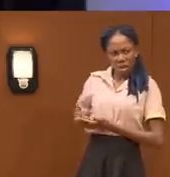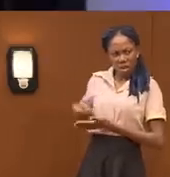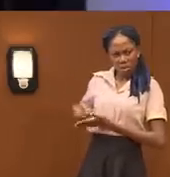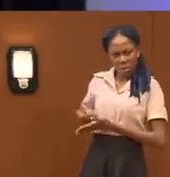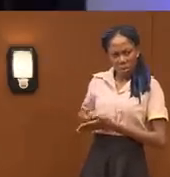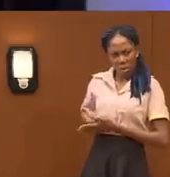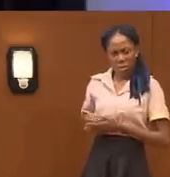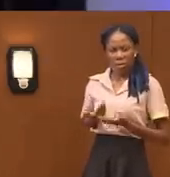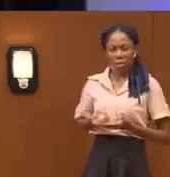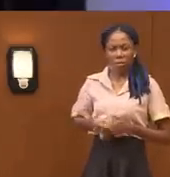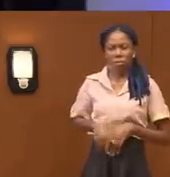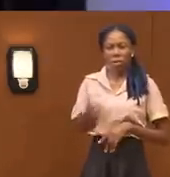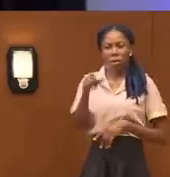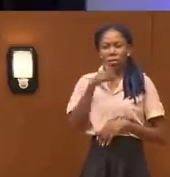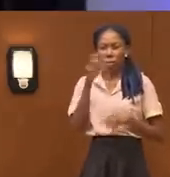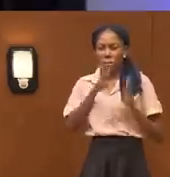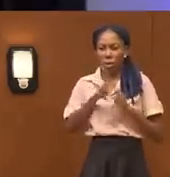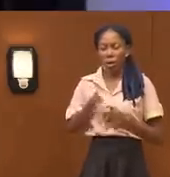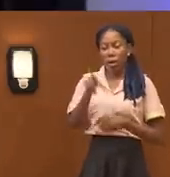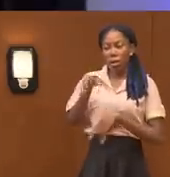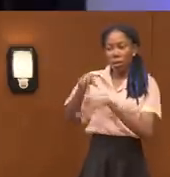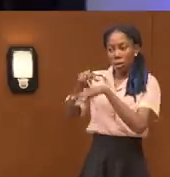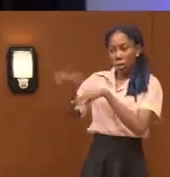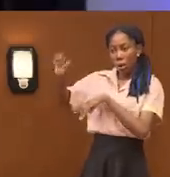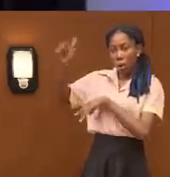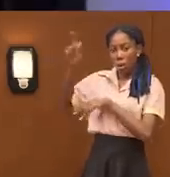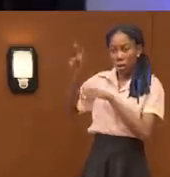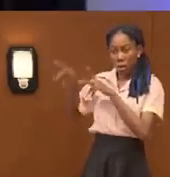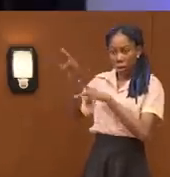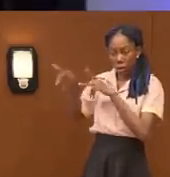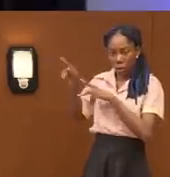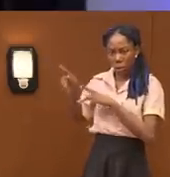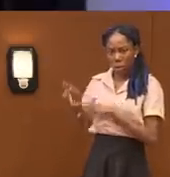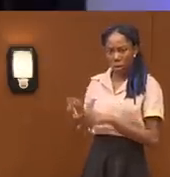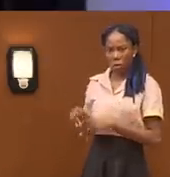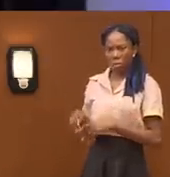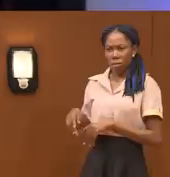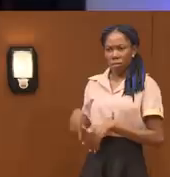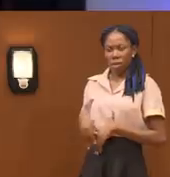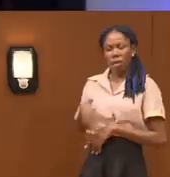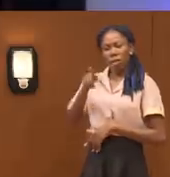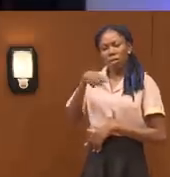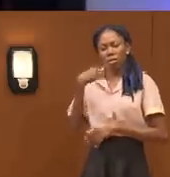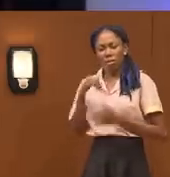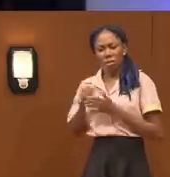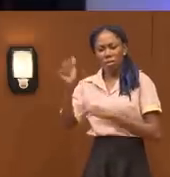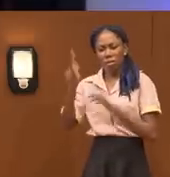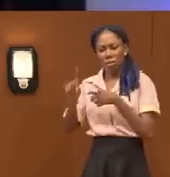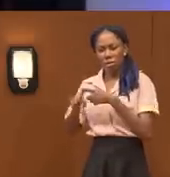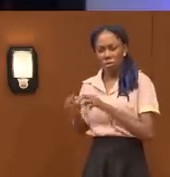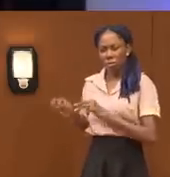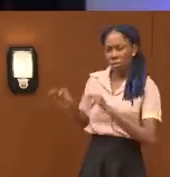him, he sent those people away, and those who gave us a feedback that he said he's not going to leave, that...